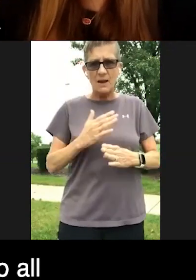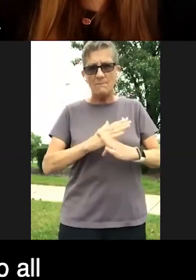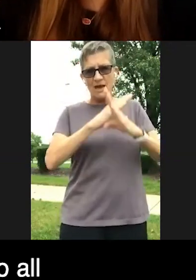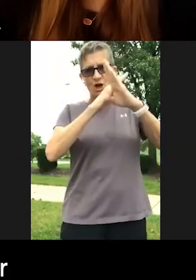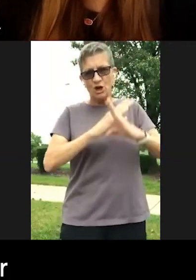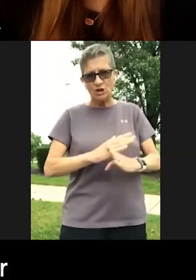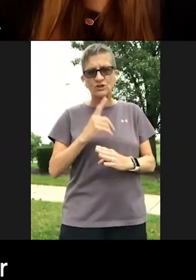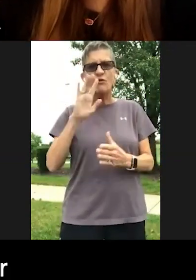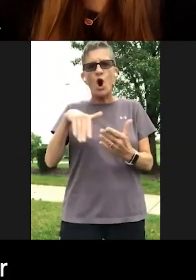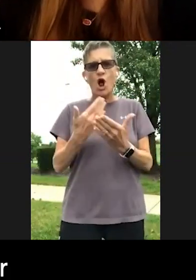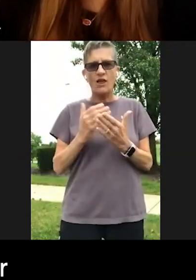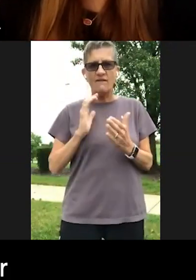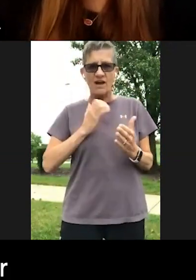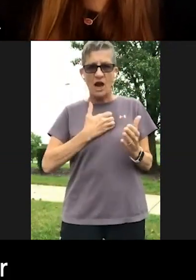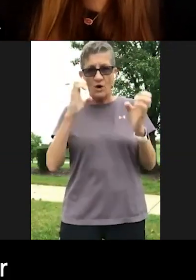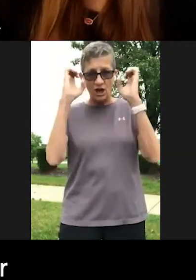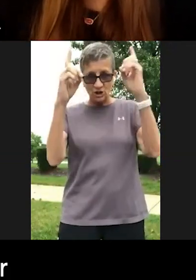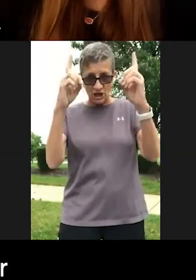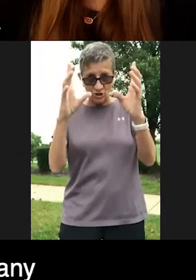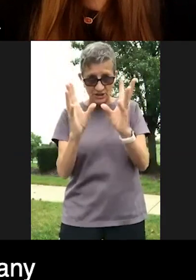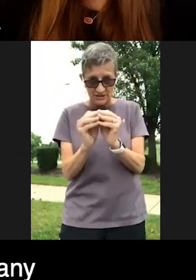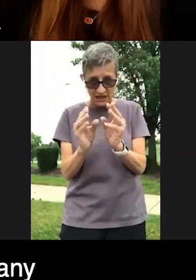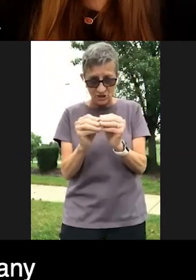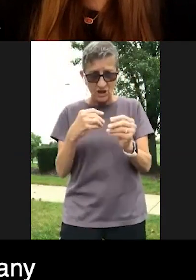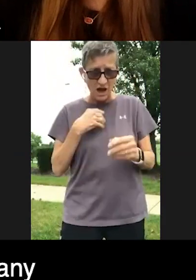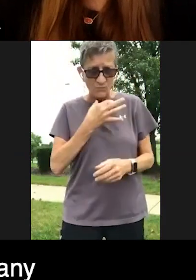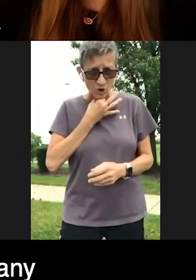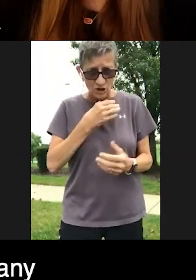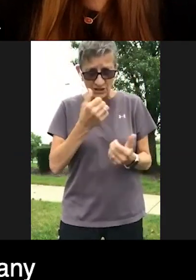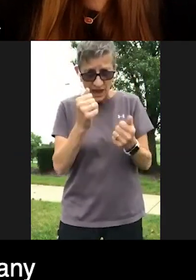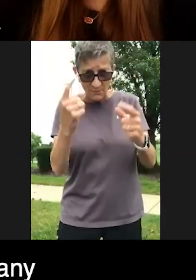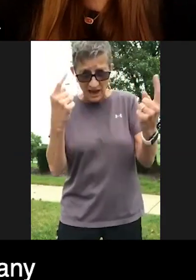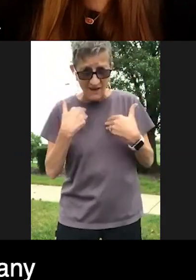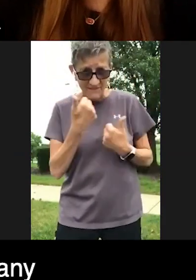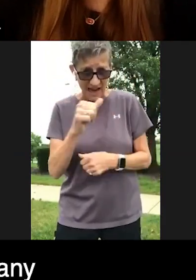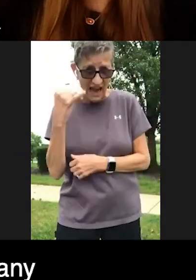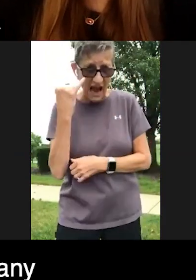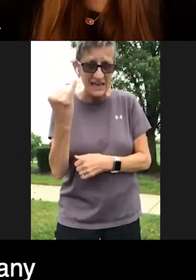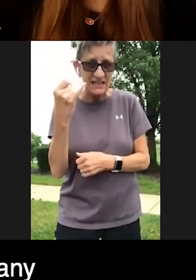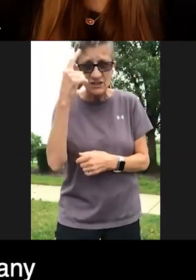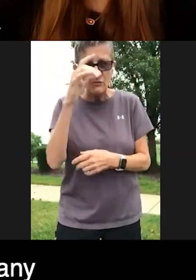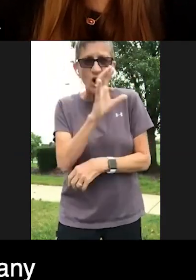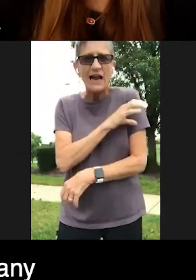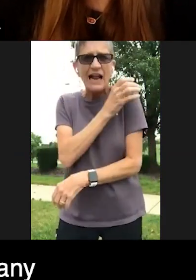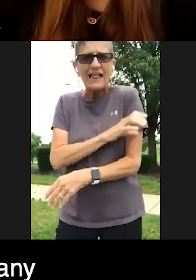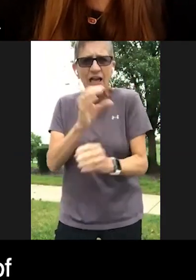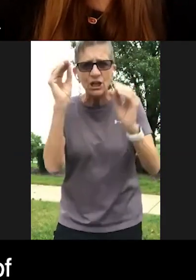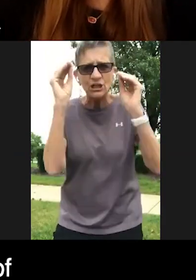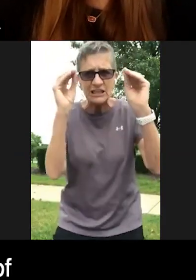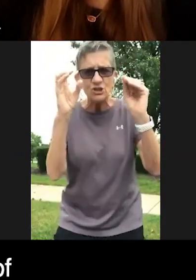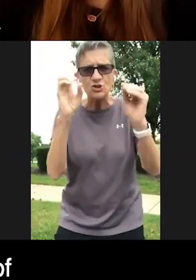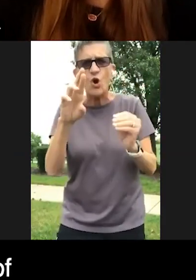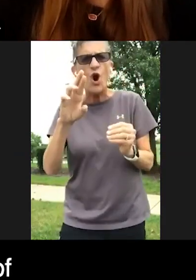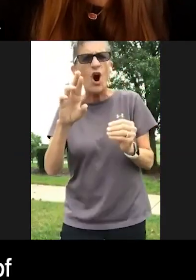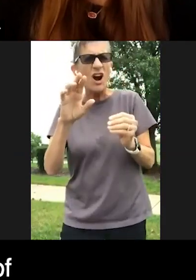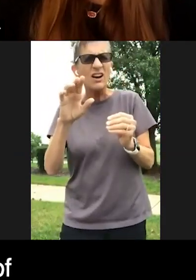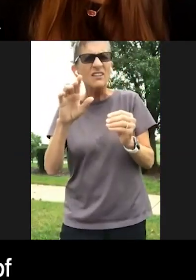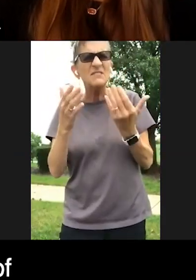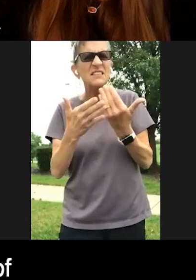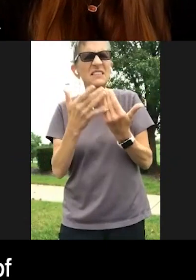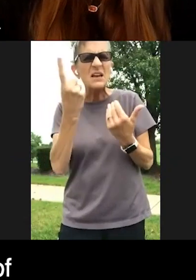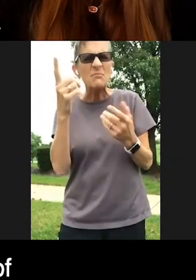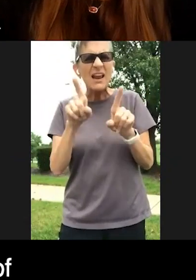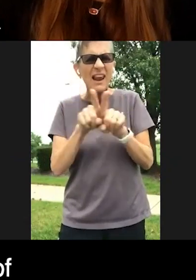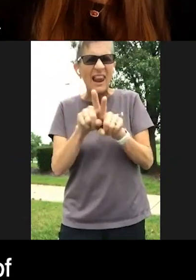educational sessions. I'd be curious to hear if anyone has any ideas for clinical teaching or any awareness of similar efforts. This is certainly out of my